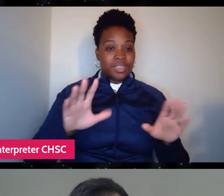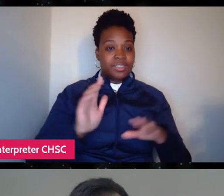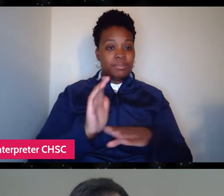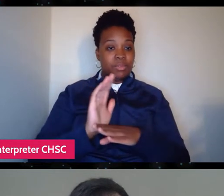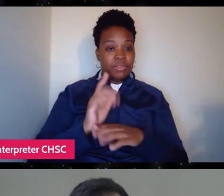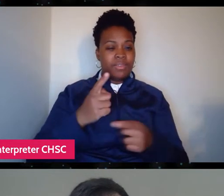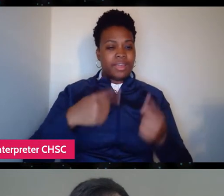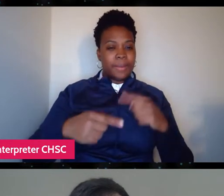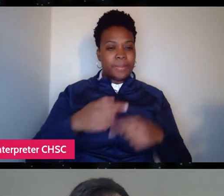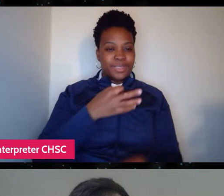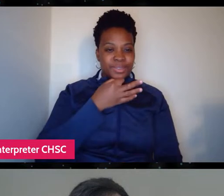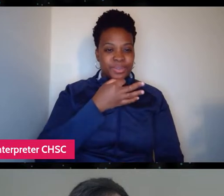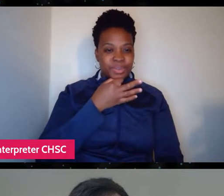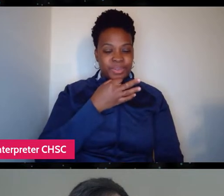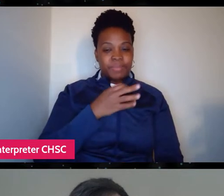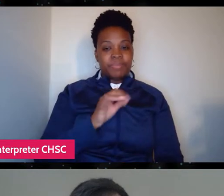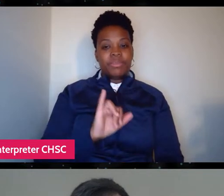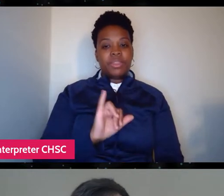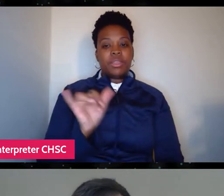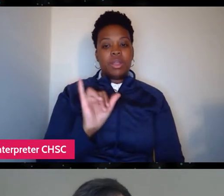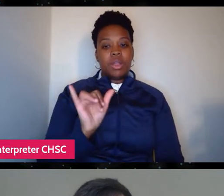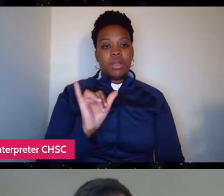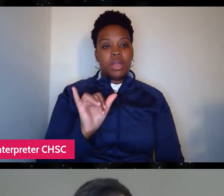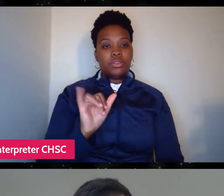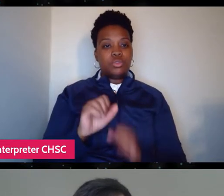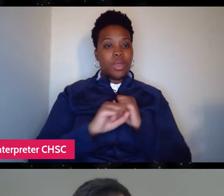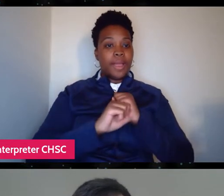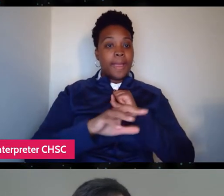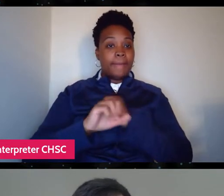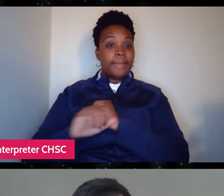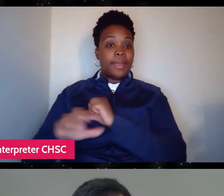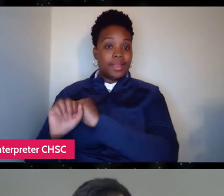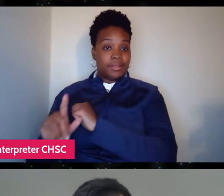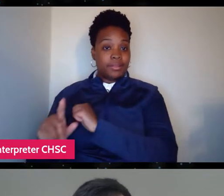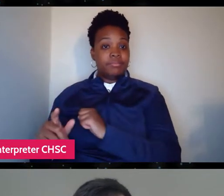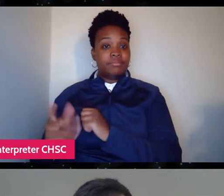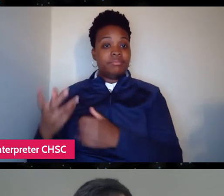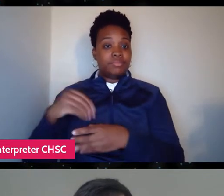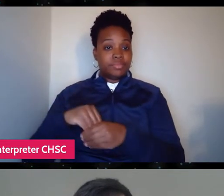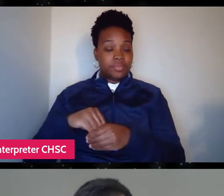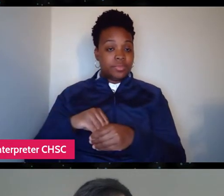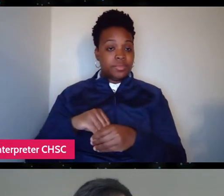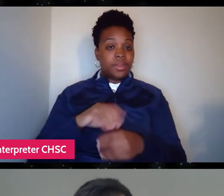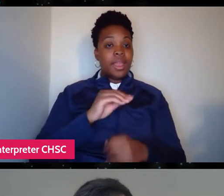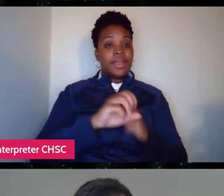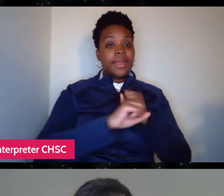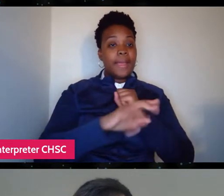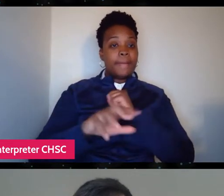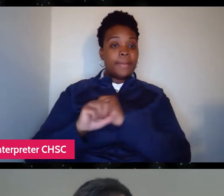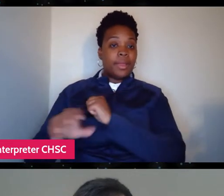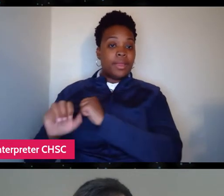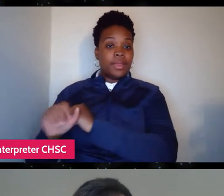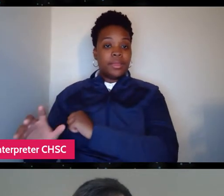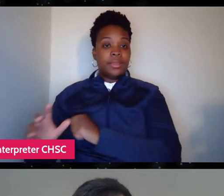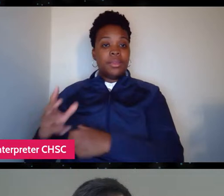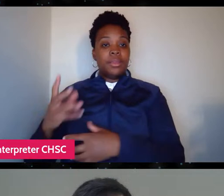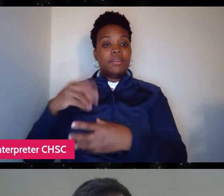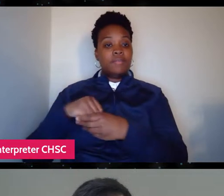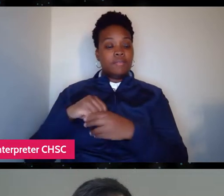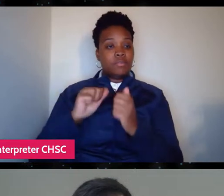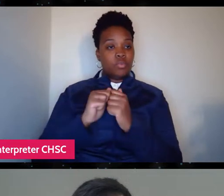soon, and also a campaign associated with it, and a campaign associated with